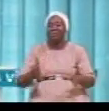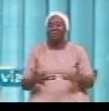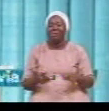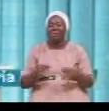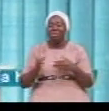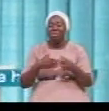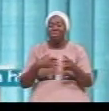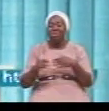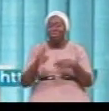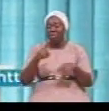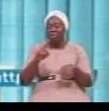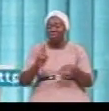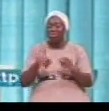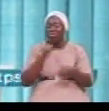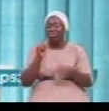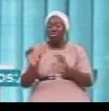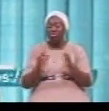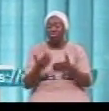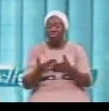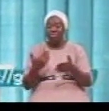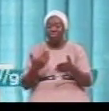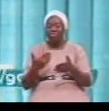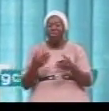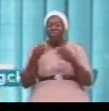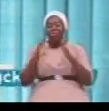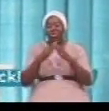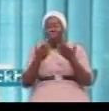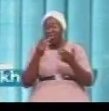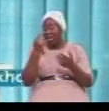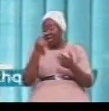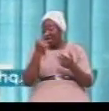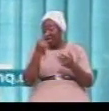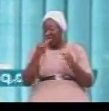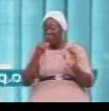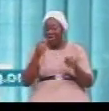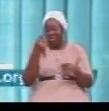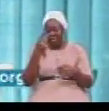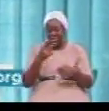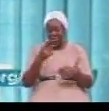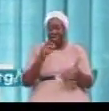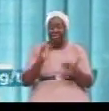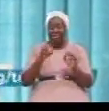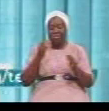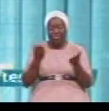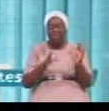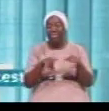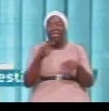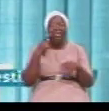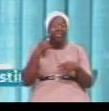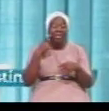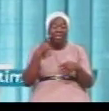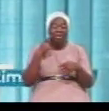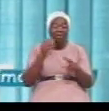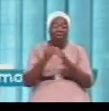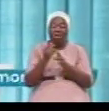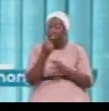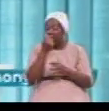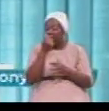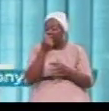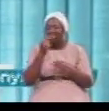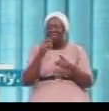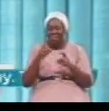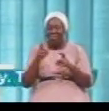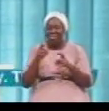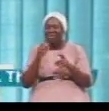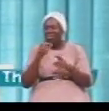Open those eyes, you can see. If you brought any deaf or dumb person, please test them because they